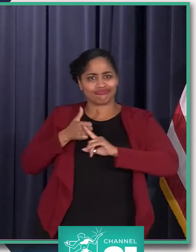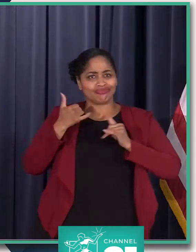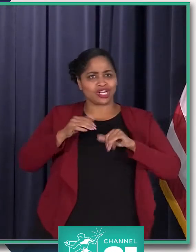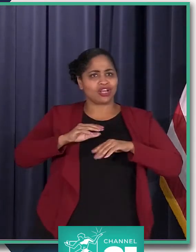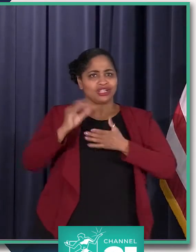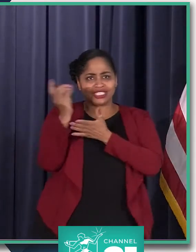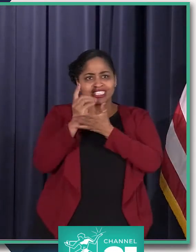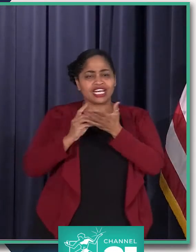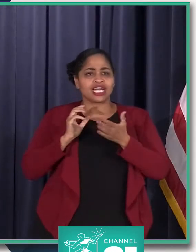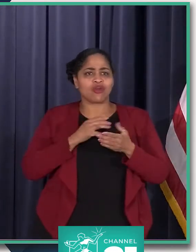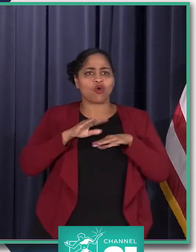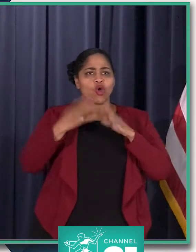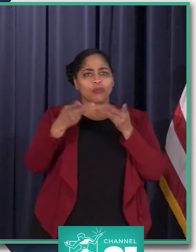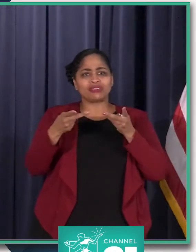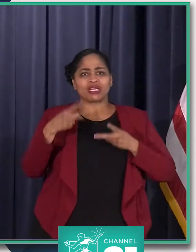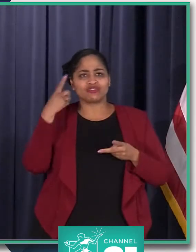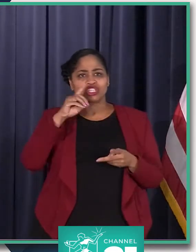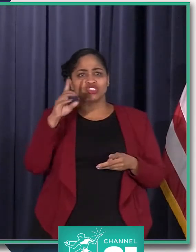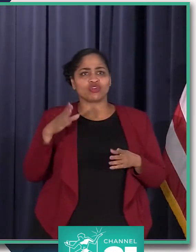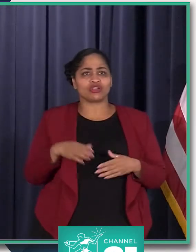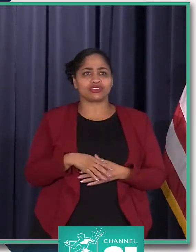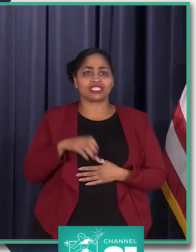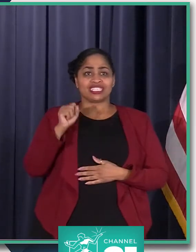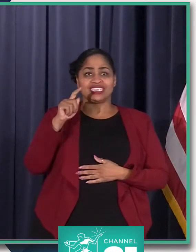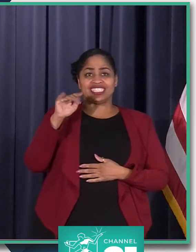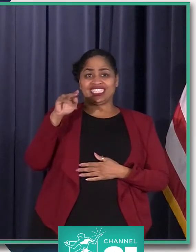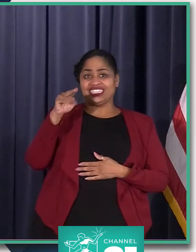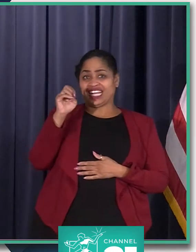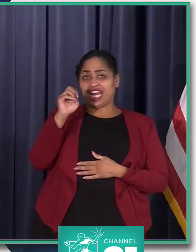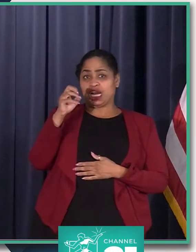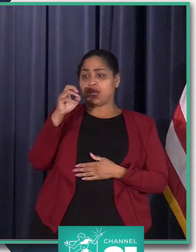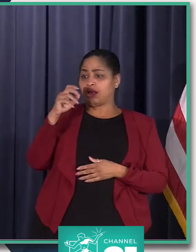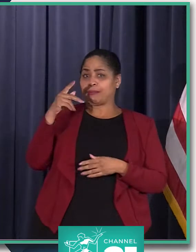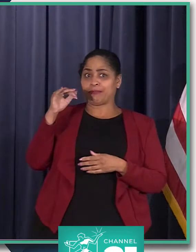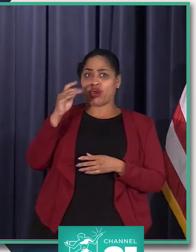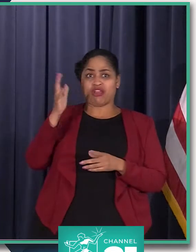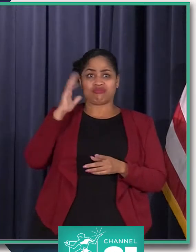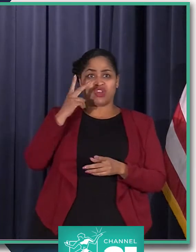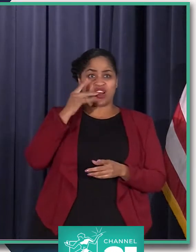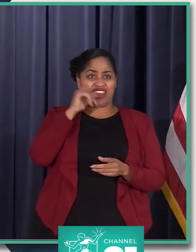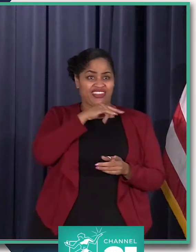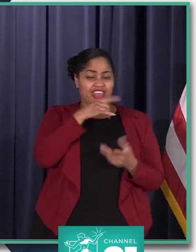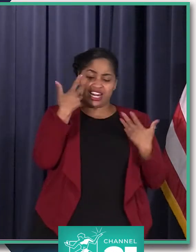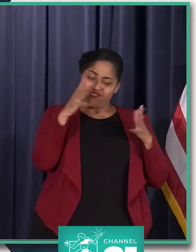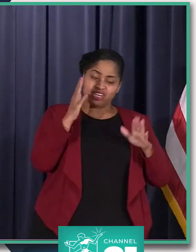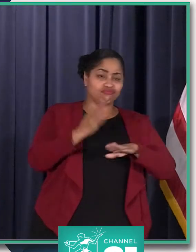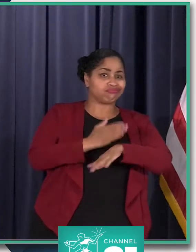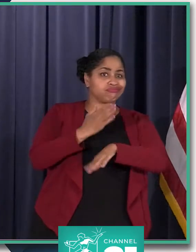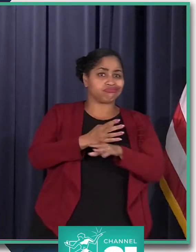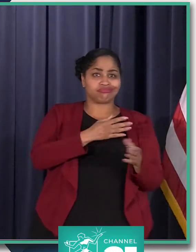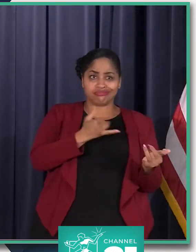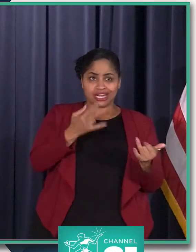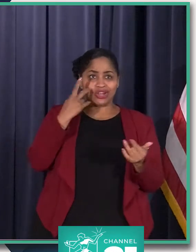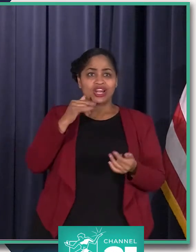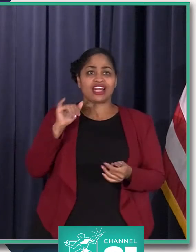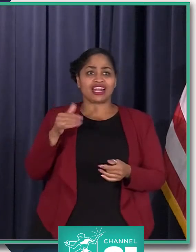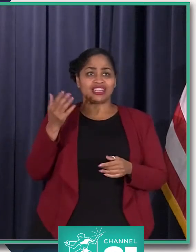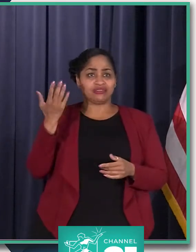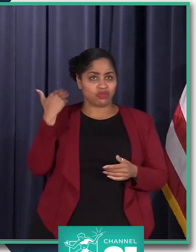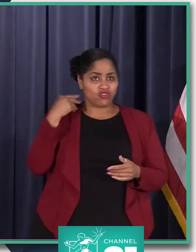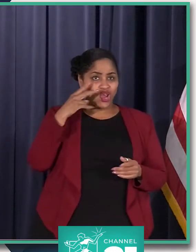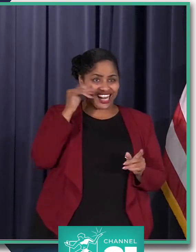spaces for Detroiters. Stein Park looked like that, and we have rebuilt it to look like